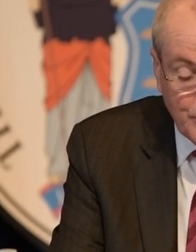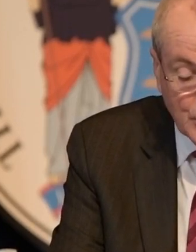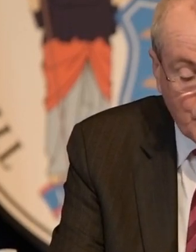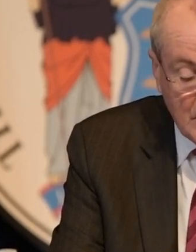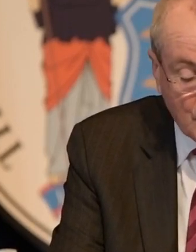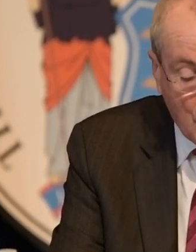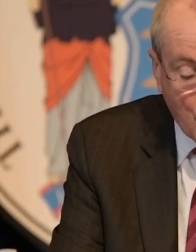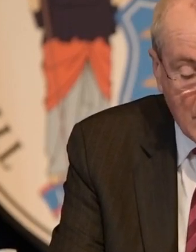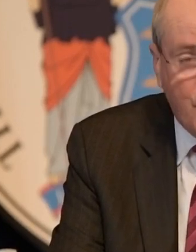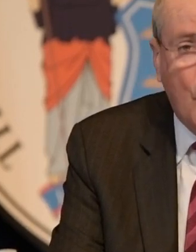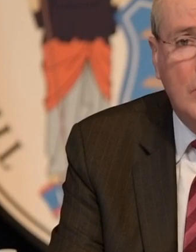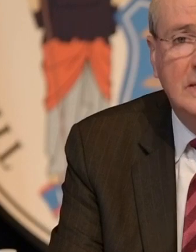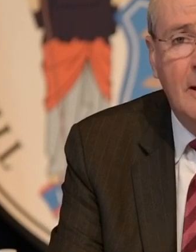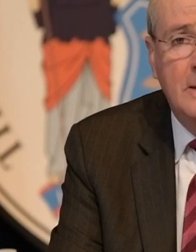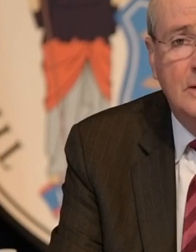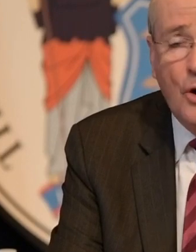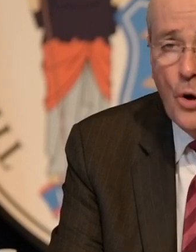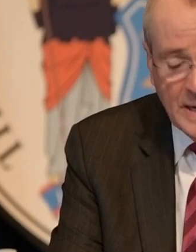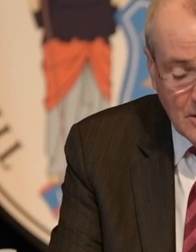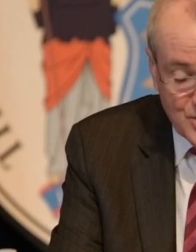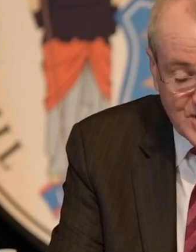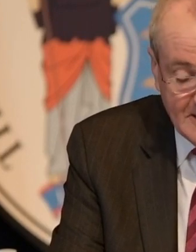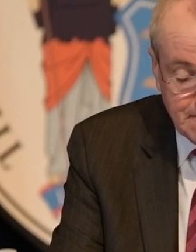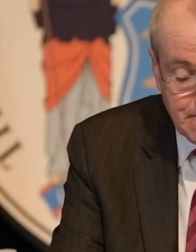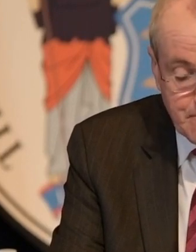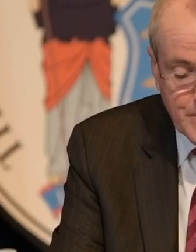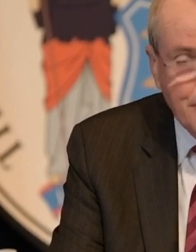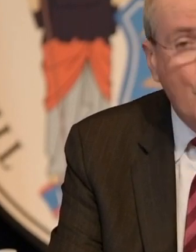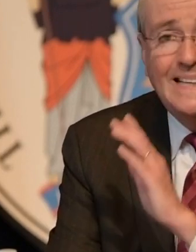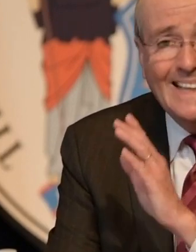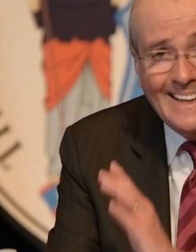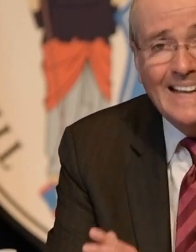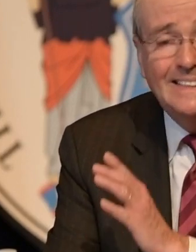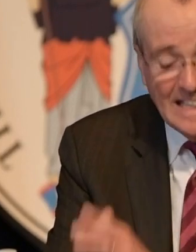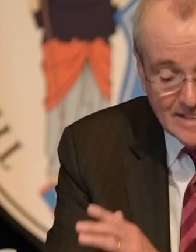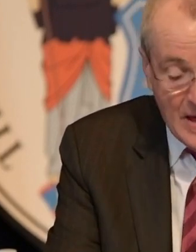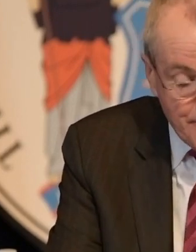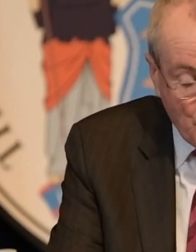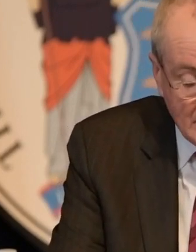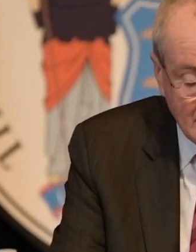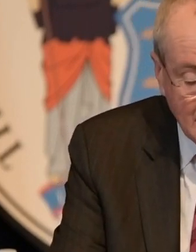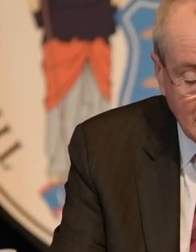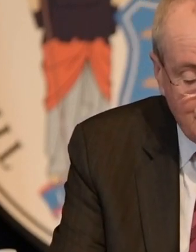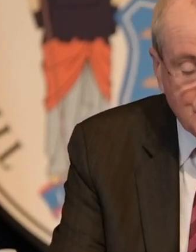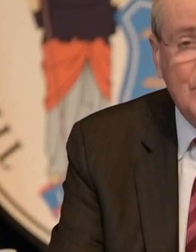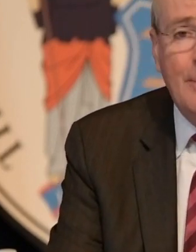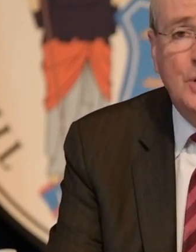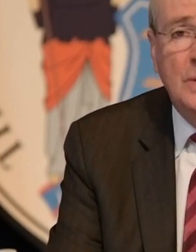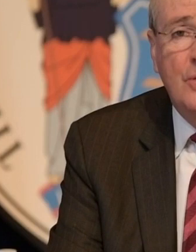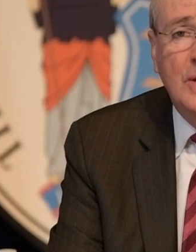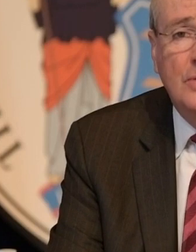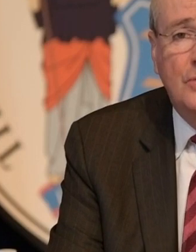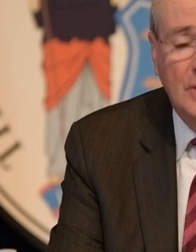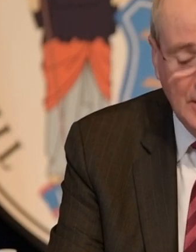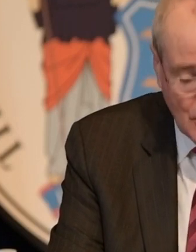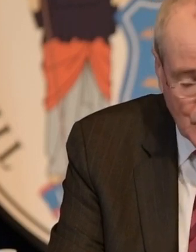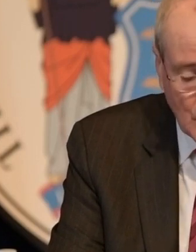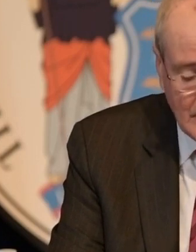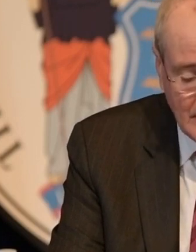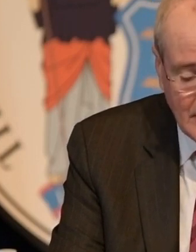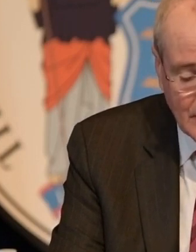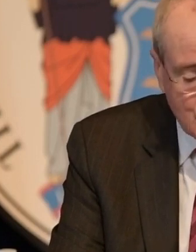out the blueprint for our way forward for opening our state. But we cannot get to that point if you stop doing the things